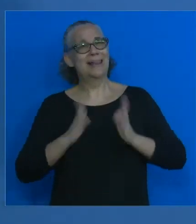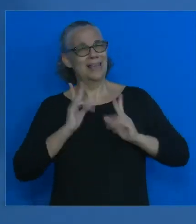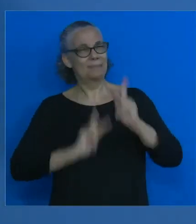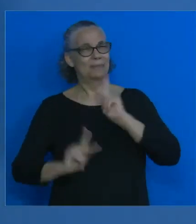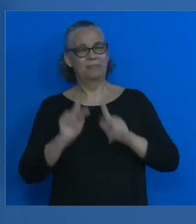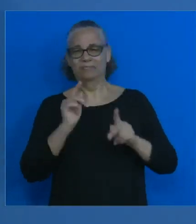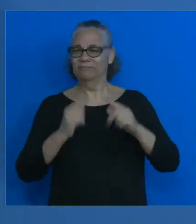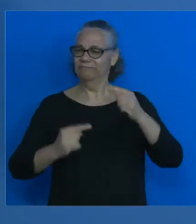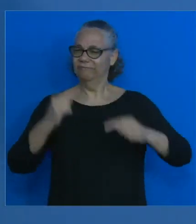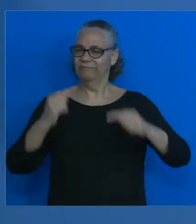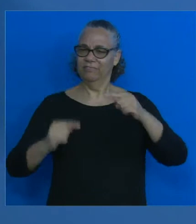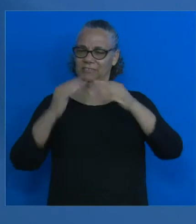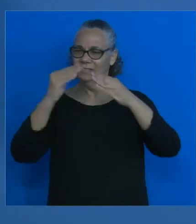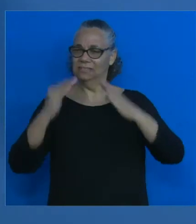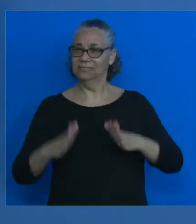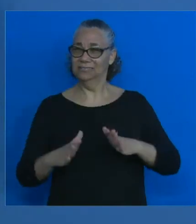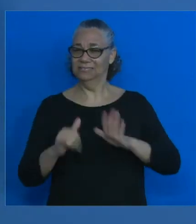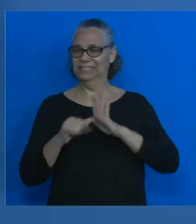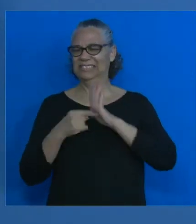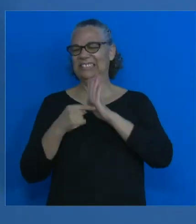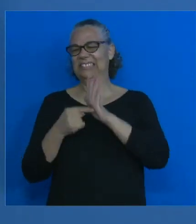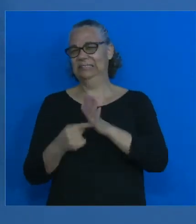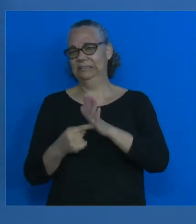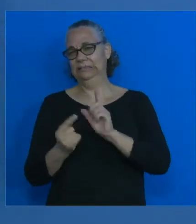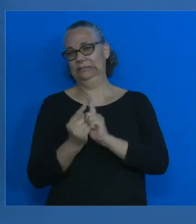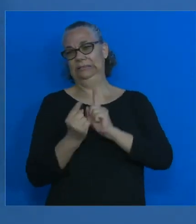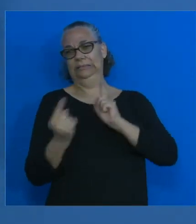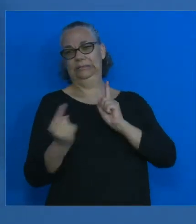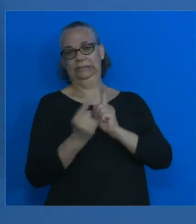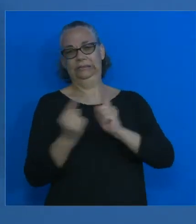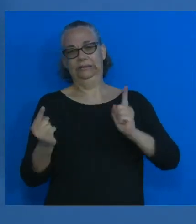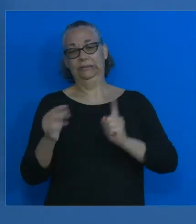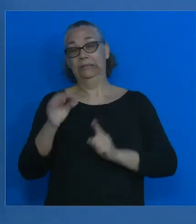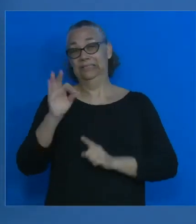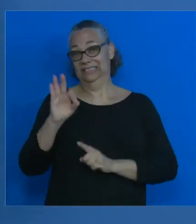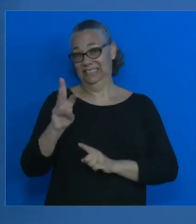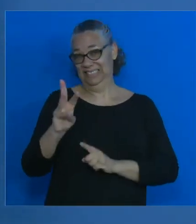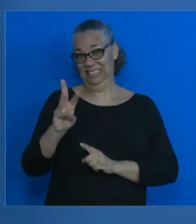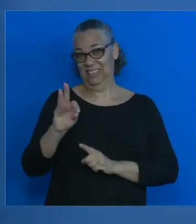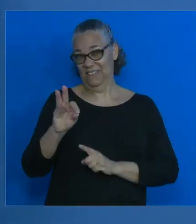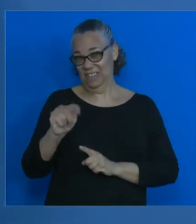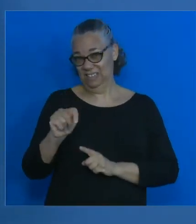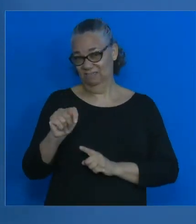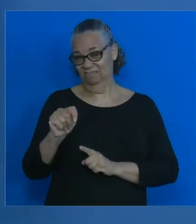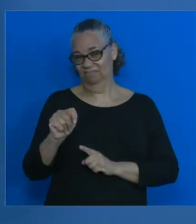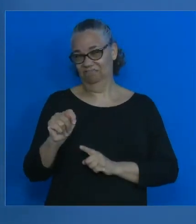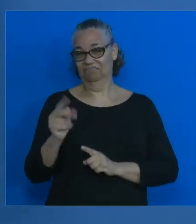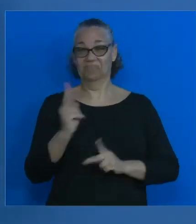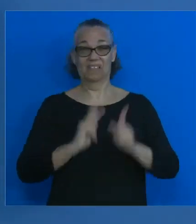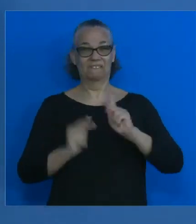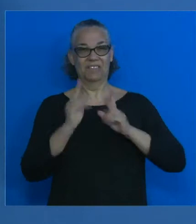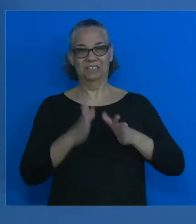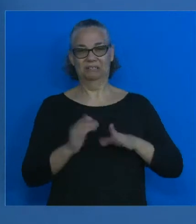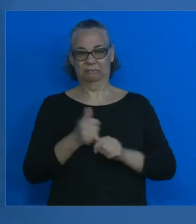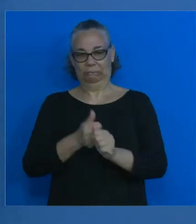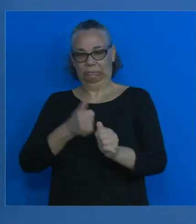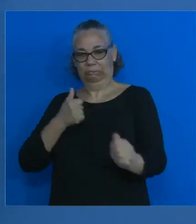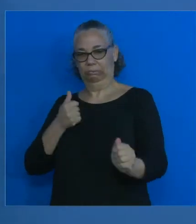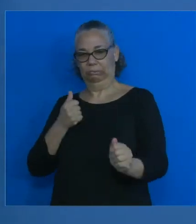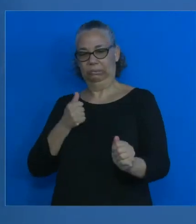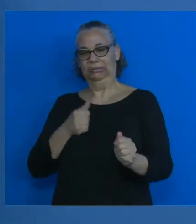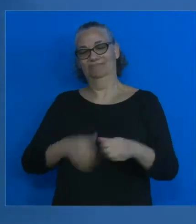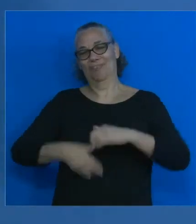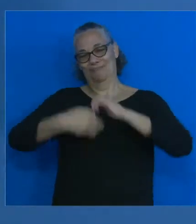different households to remain at least 6 feet apart from all times. Guests should avoid direct contact,